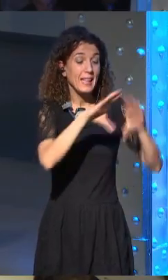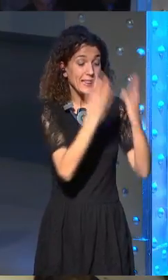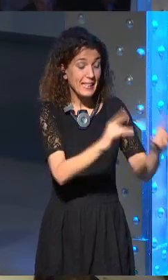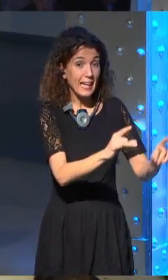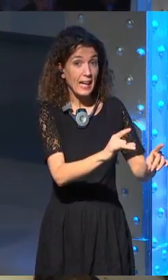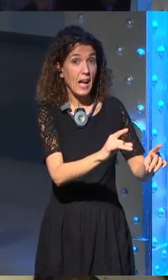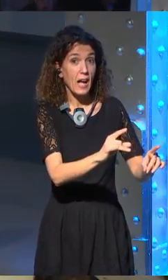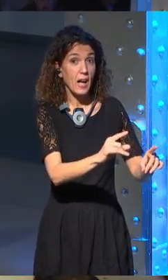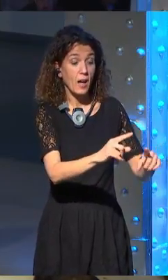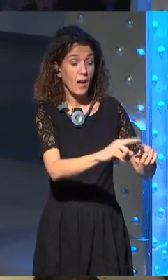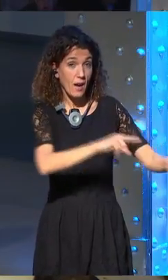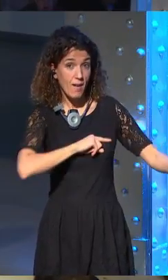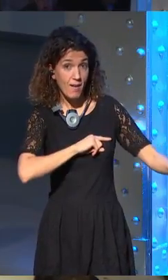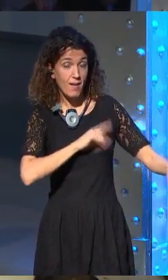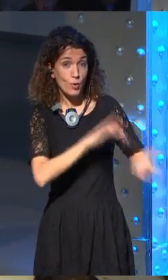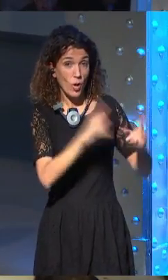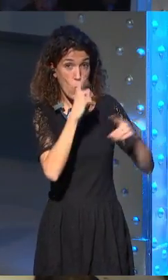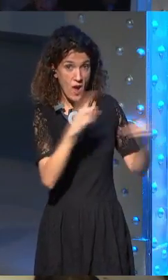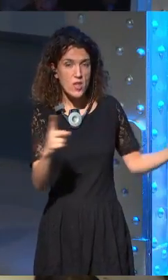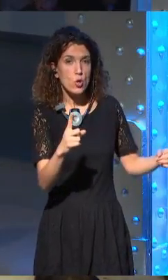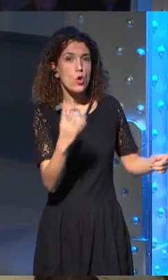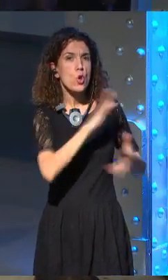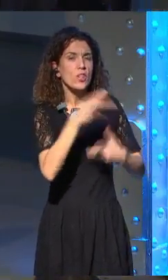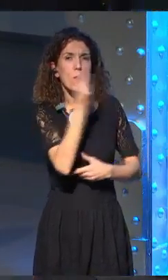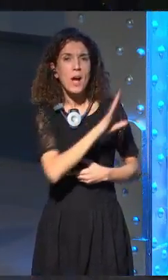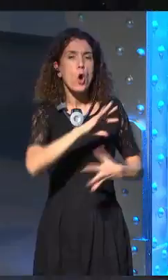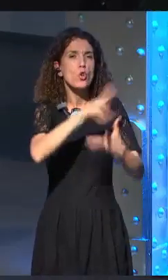news that they told you from the Earth during that year?